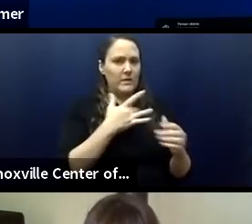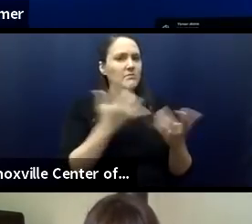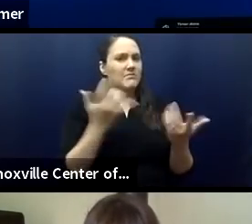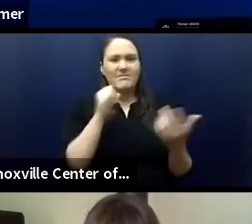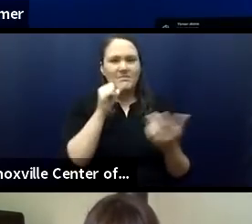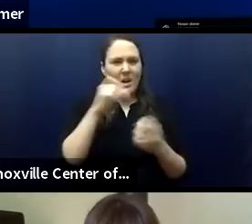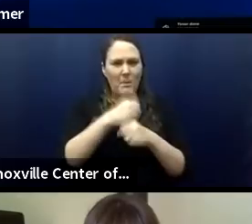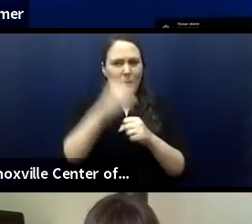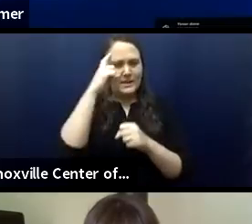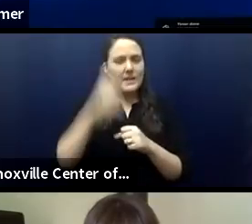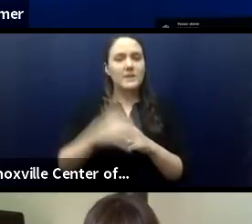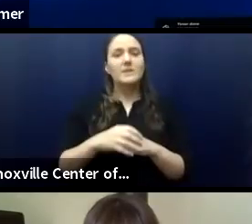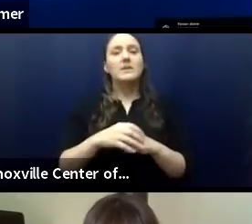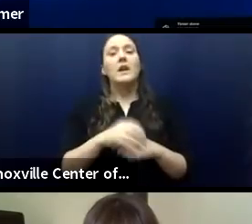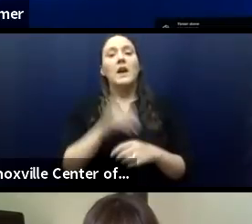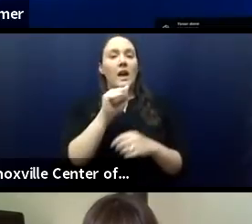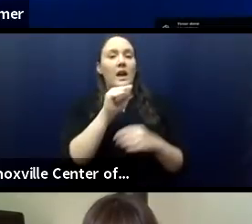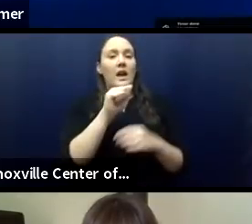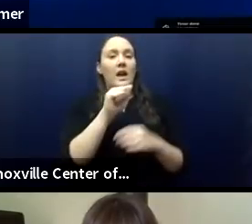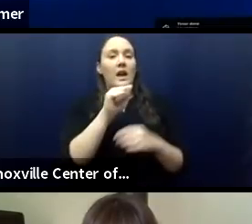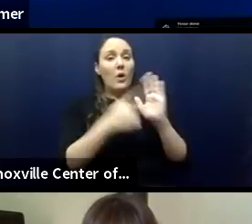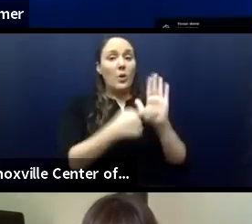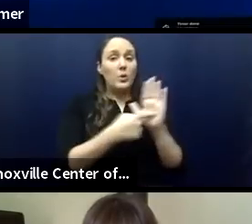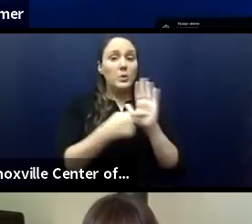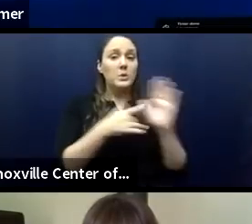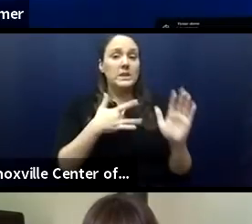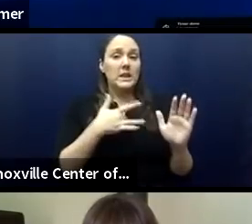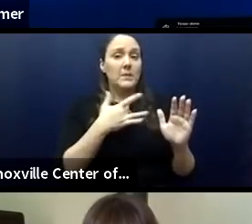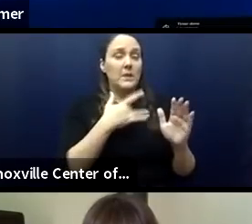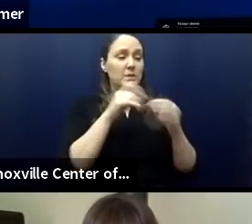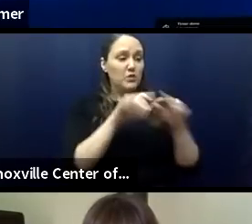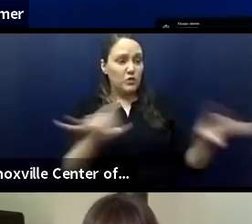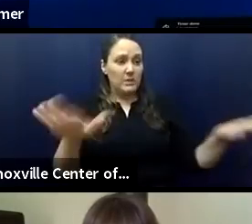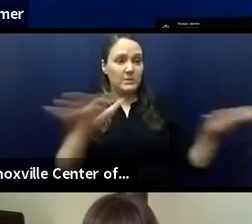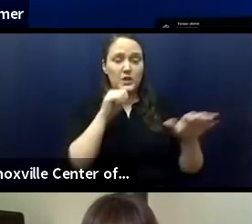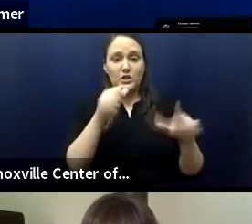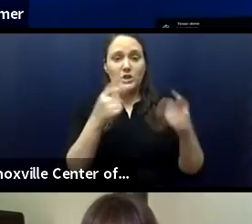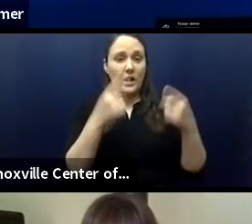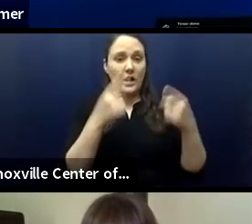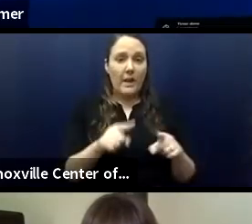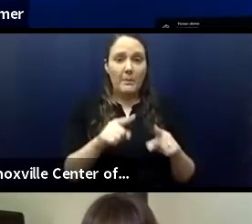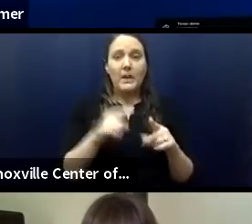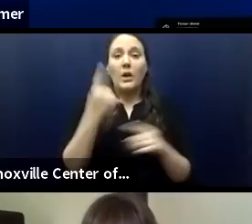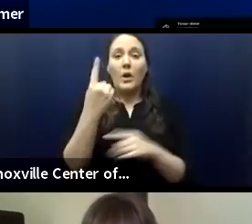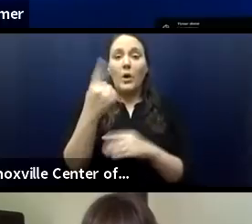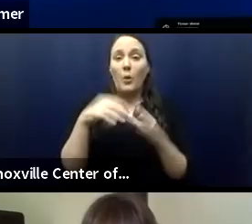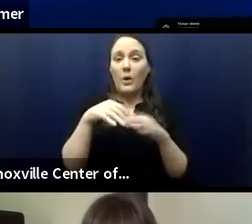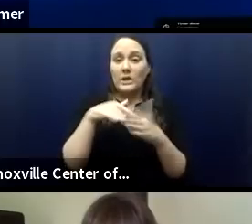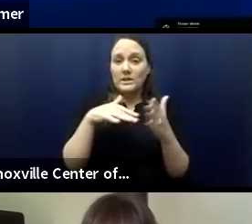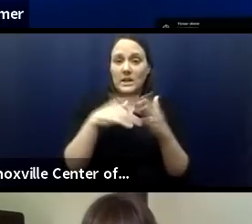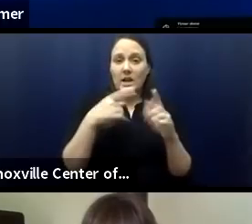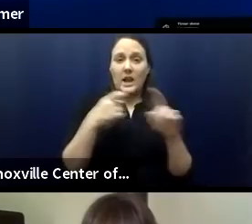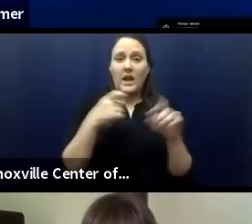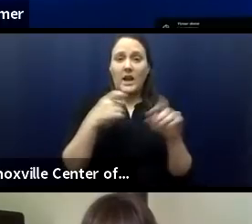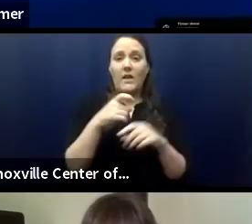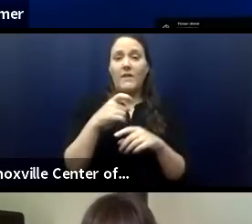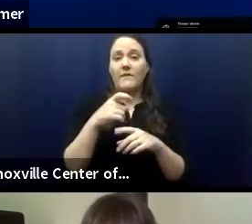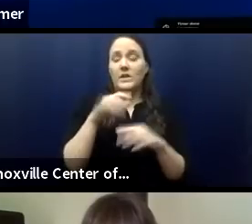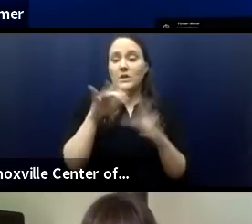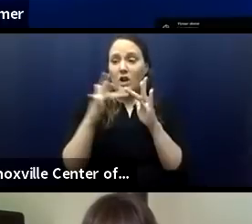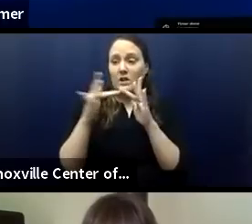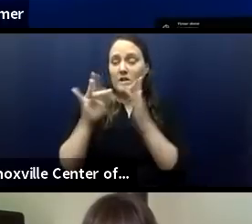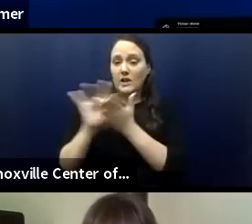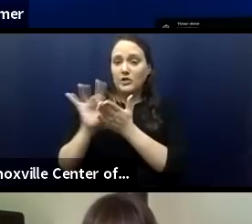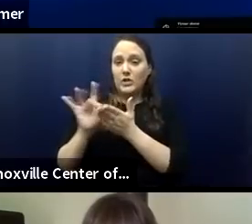that asymptomatic transmission of COVID-19 has not occurred. One study found out of 455 contact tracing from one